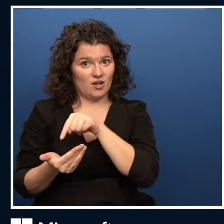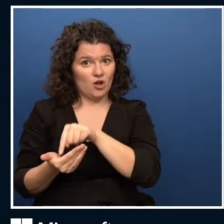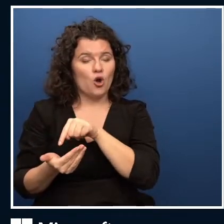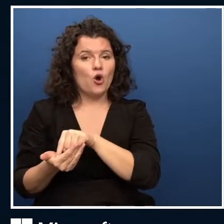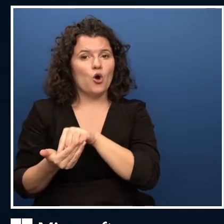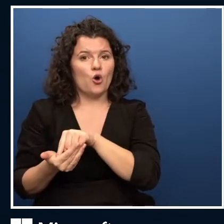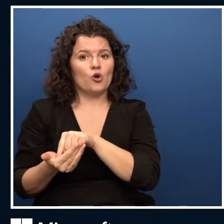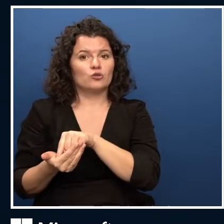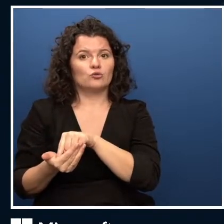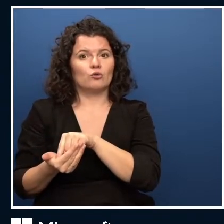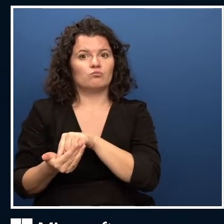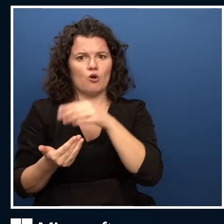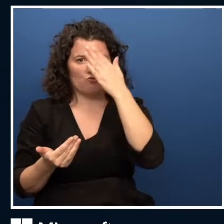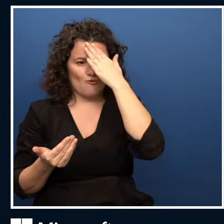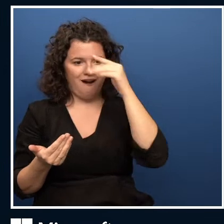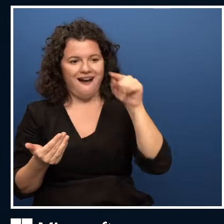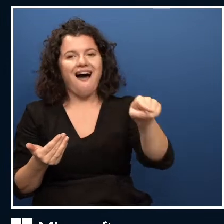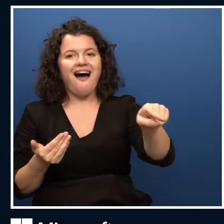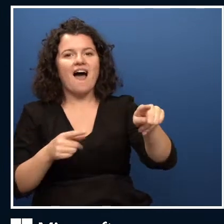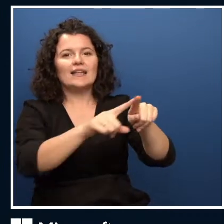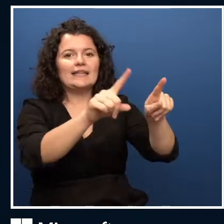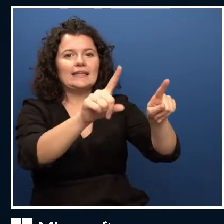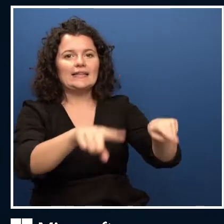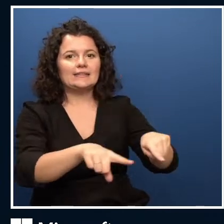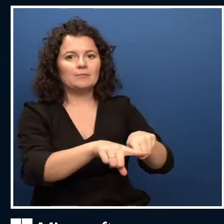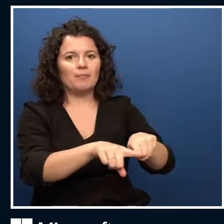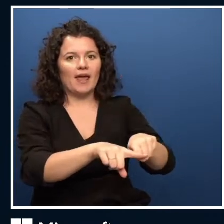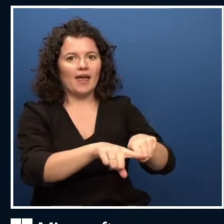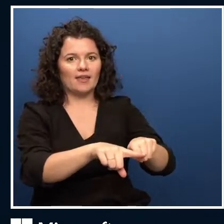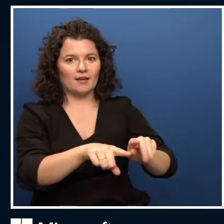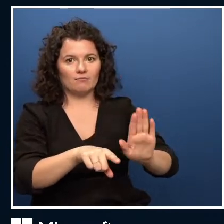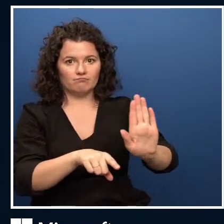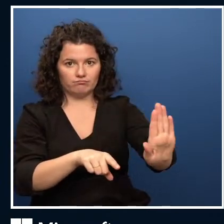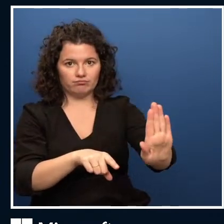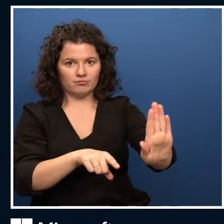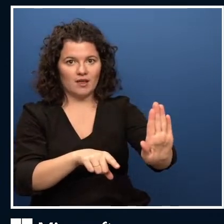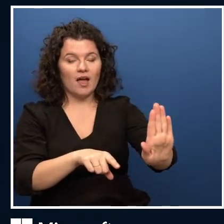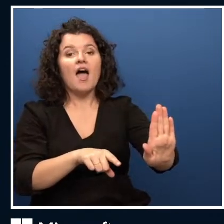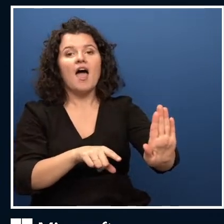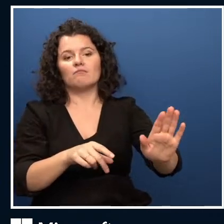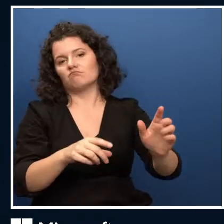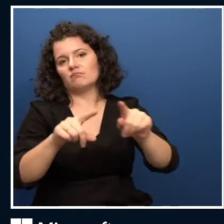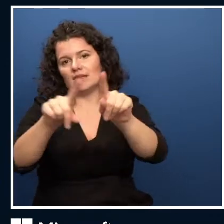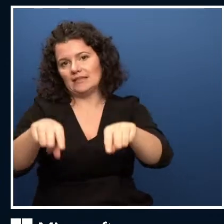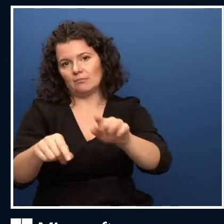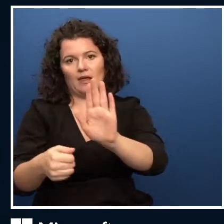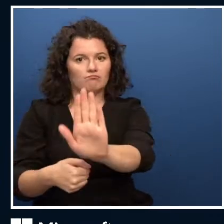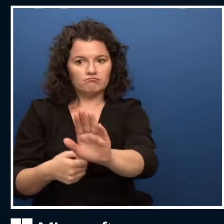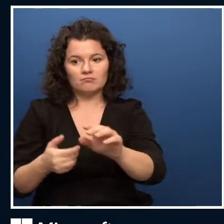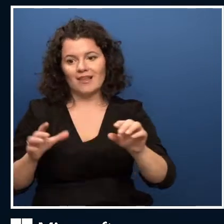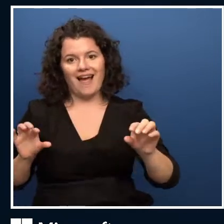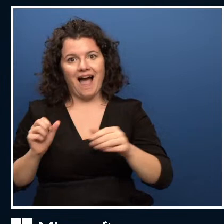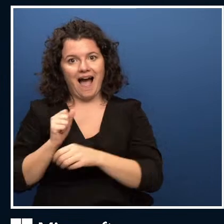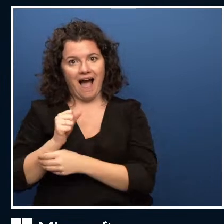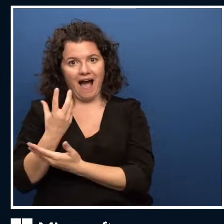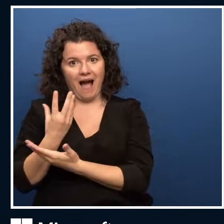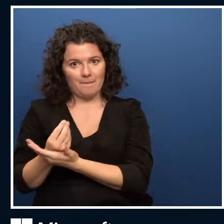devices and ultimately give recommendations according to the user. So, for example, today we have been